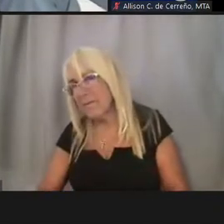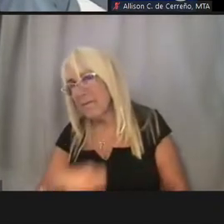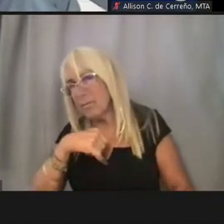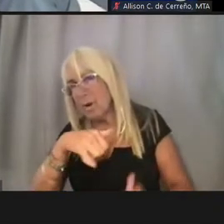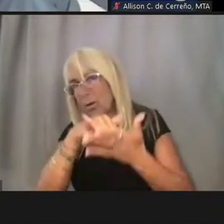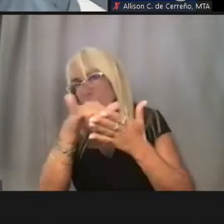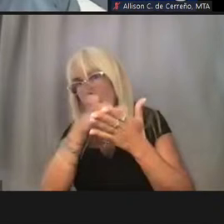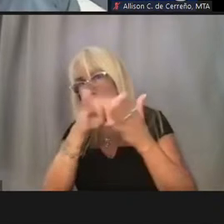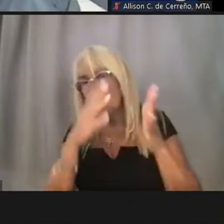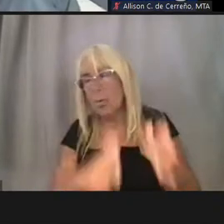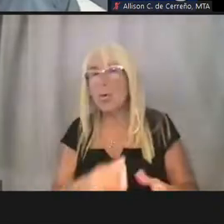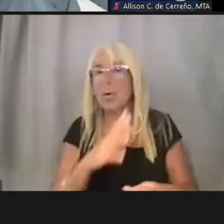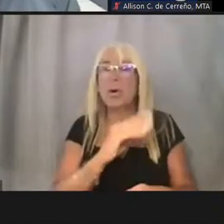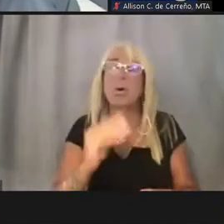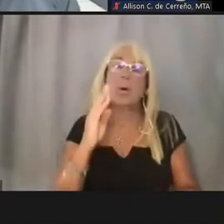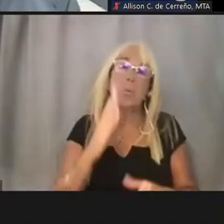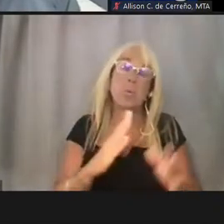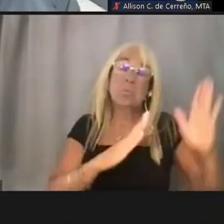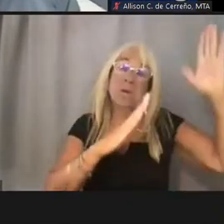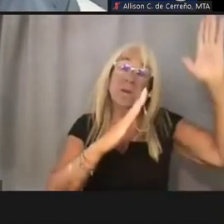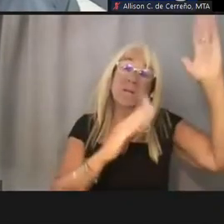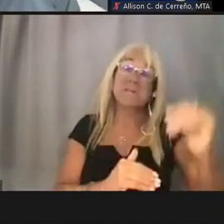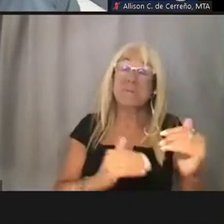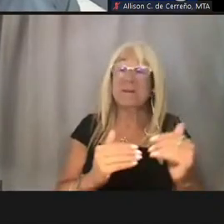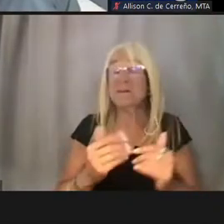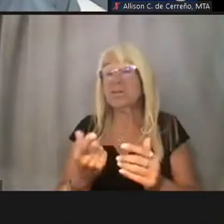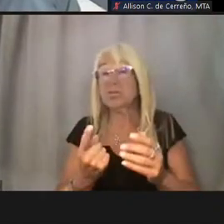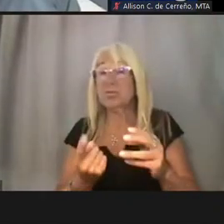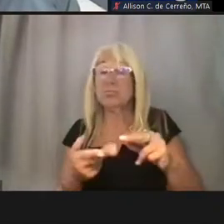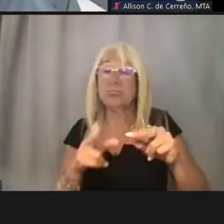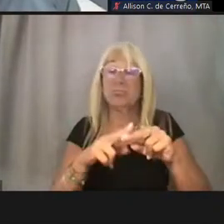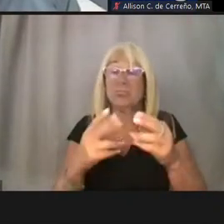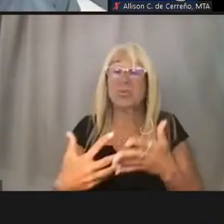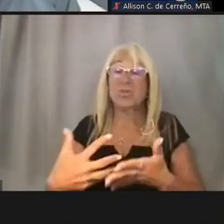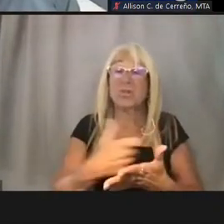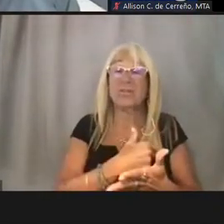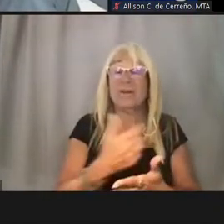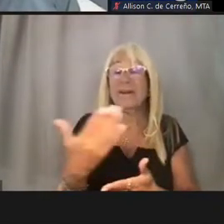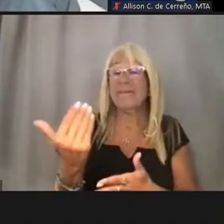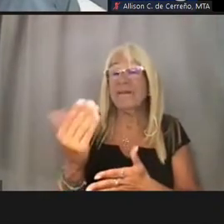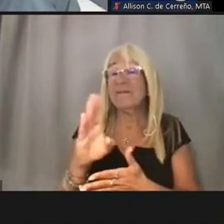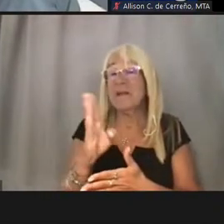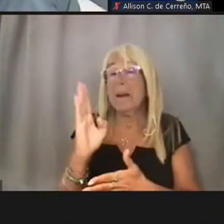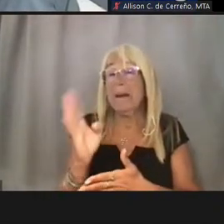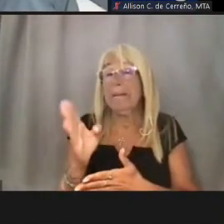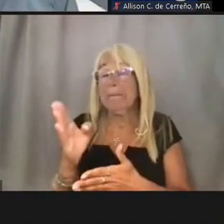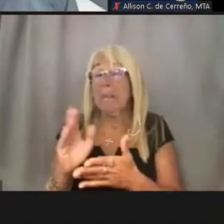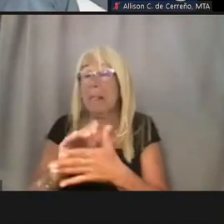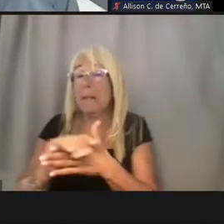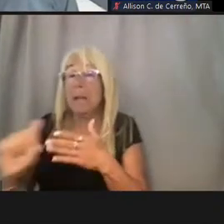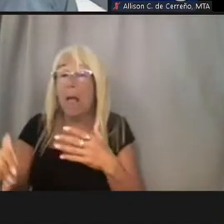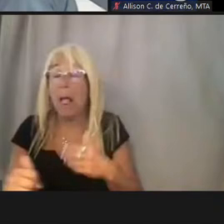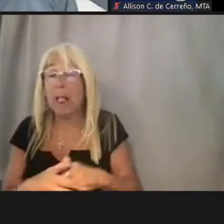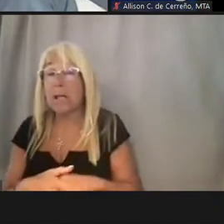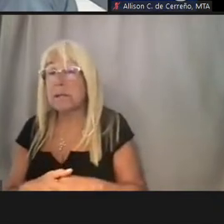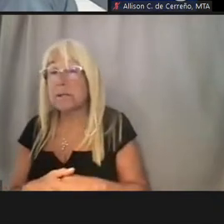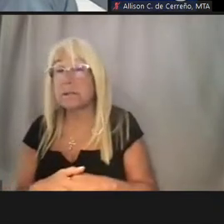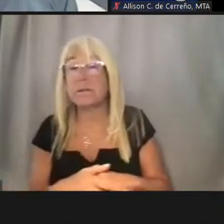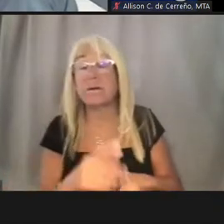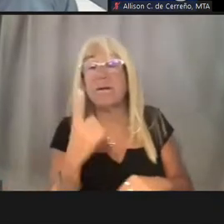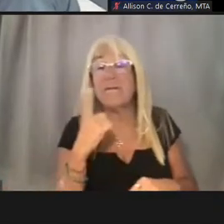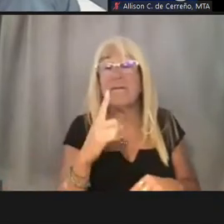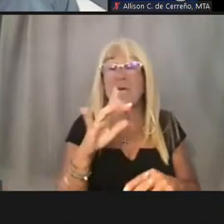pricing is expected to generate 15 billion dollars allowing the MTA to complete its essential Capital program um to improve